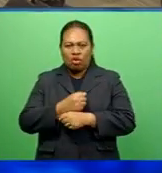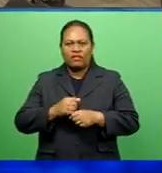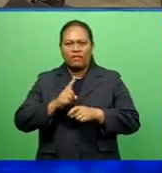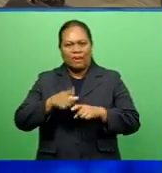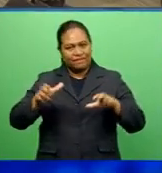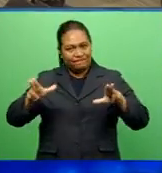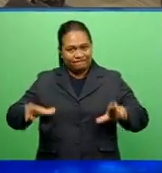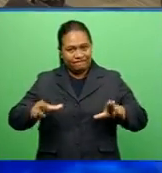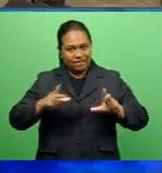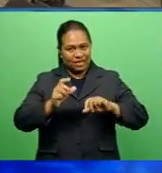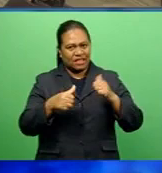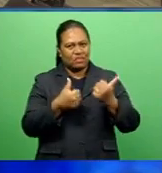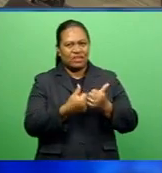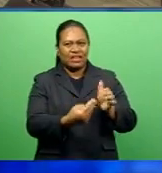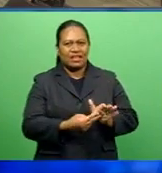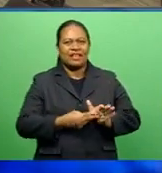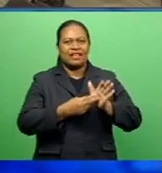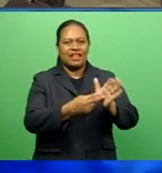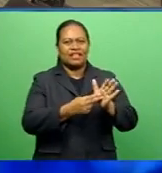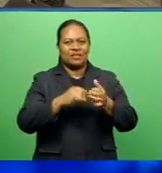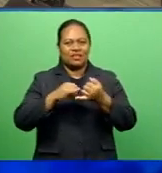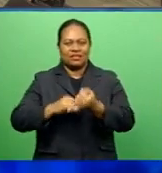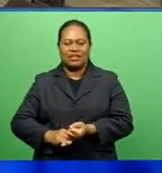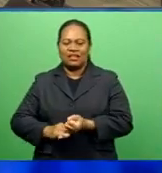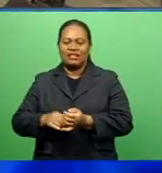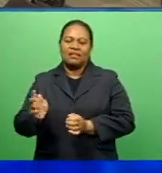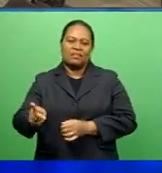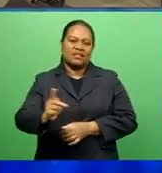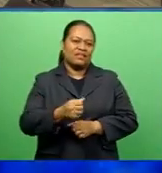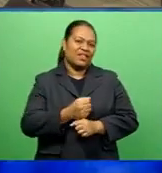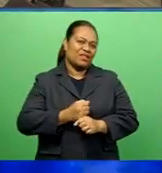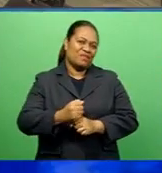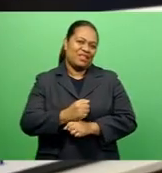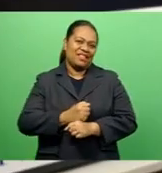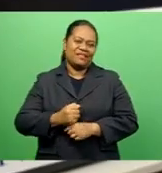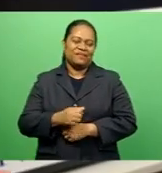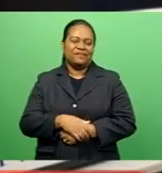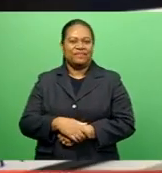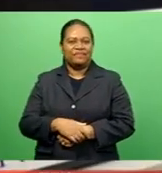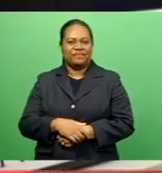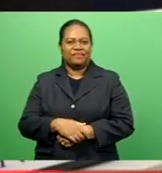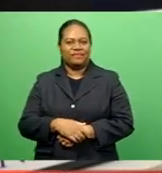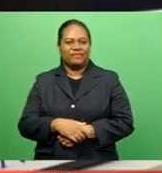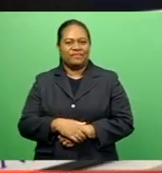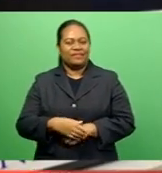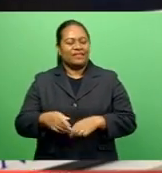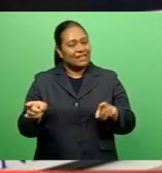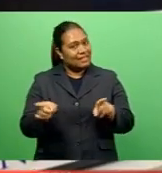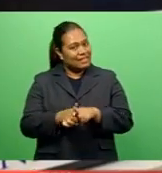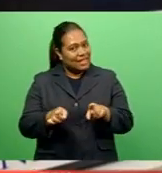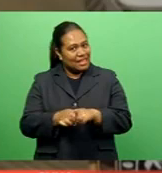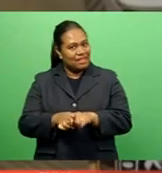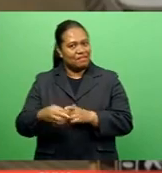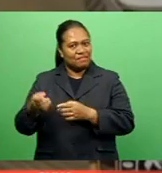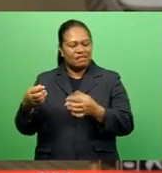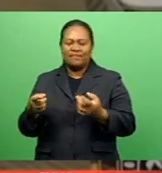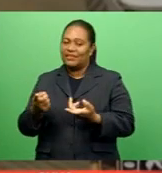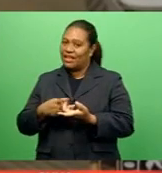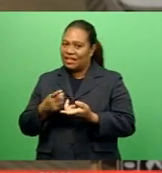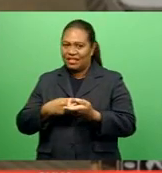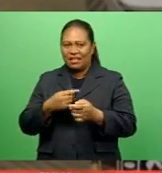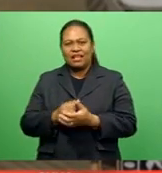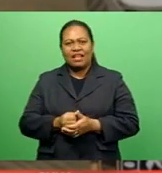agreement with Nandi-based South Pacific Coffee. Dipesh Kumar reports. Like any other business, Mana Coffee also has its share